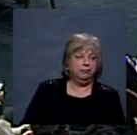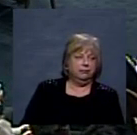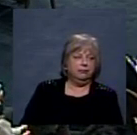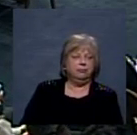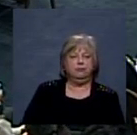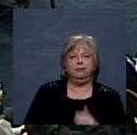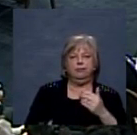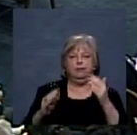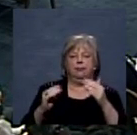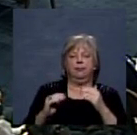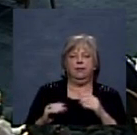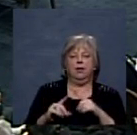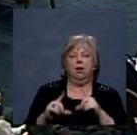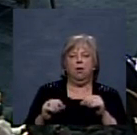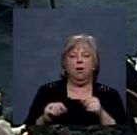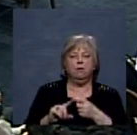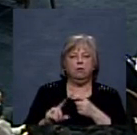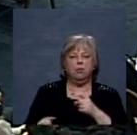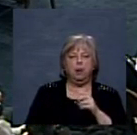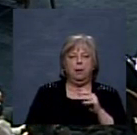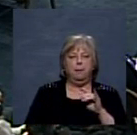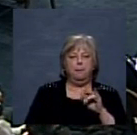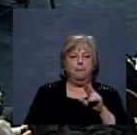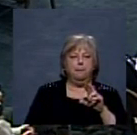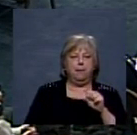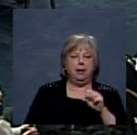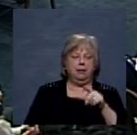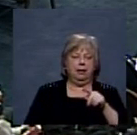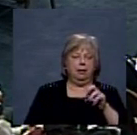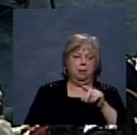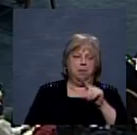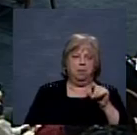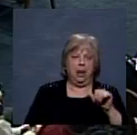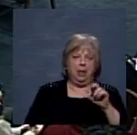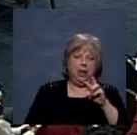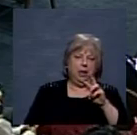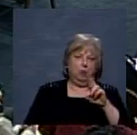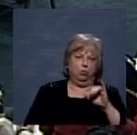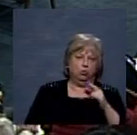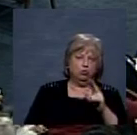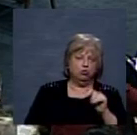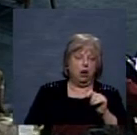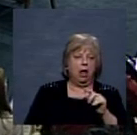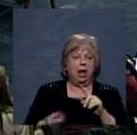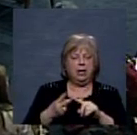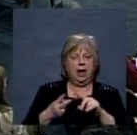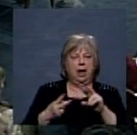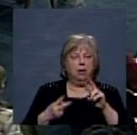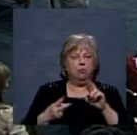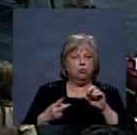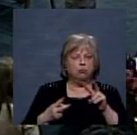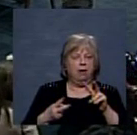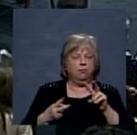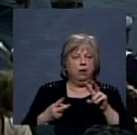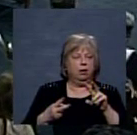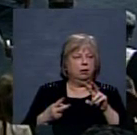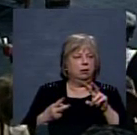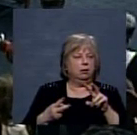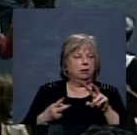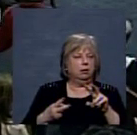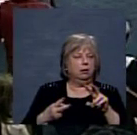All right, the next card I have is from Mrs. Peggy Wright and Reverend Howard Browse on the